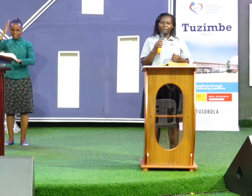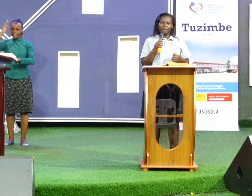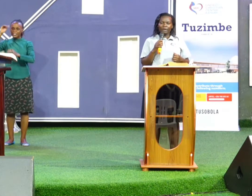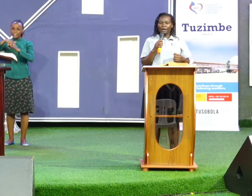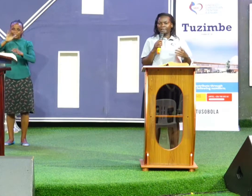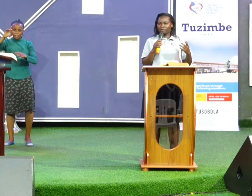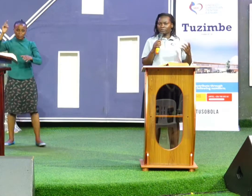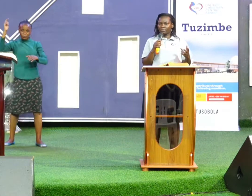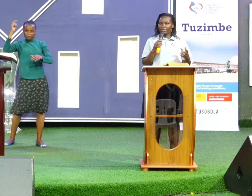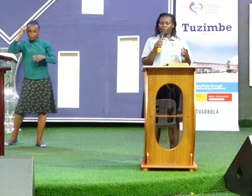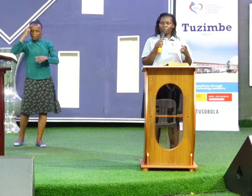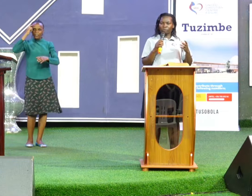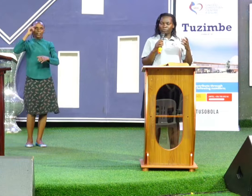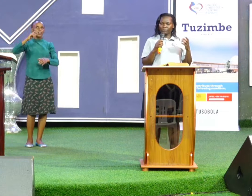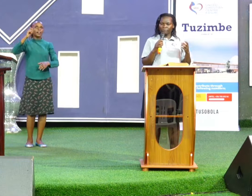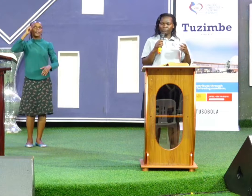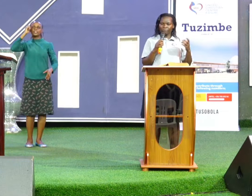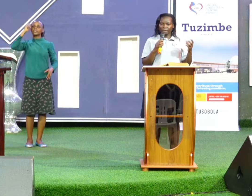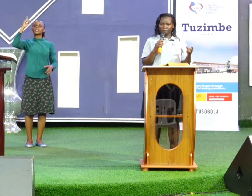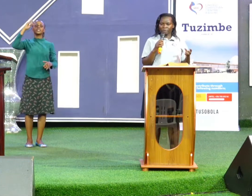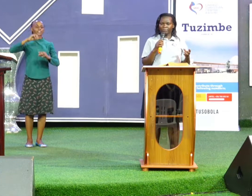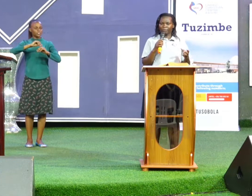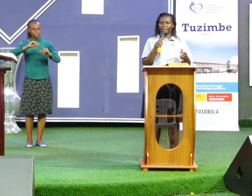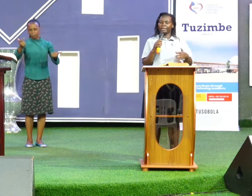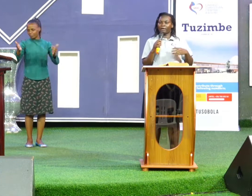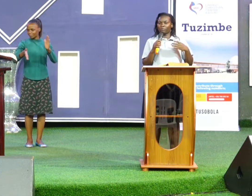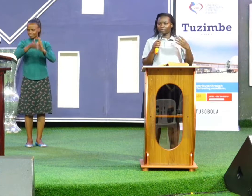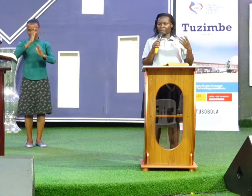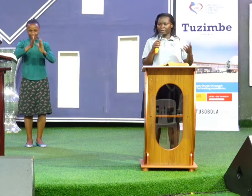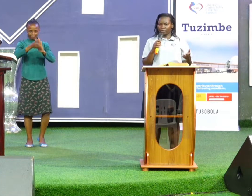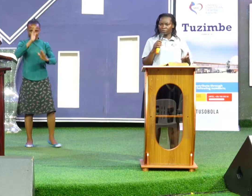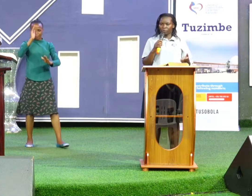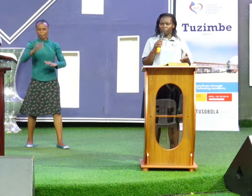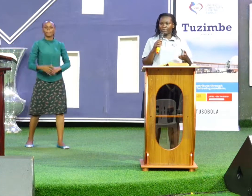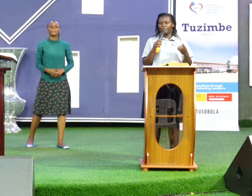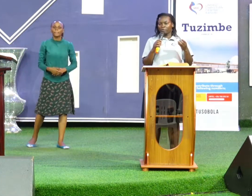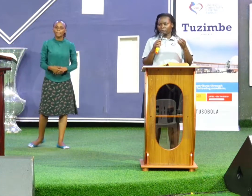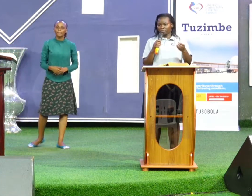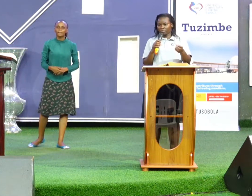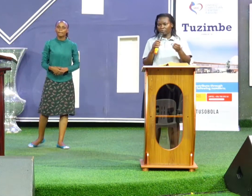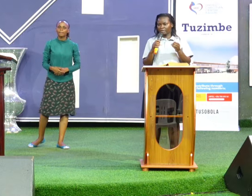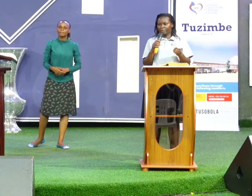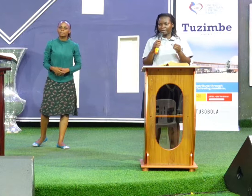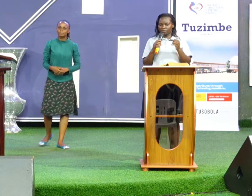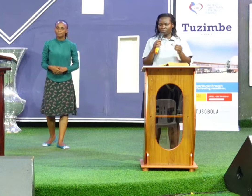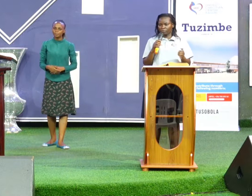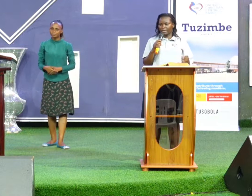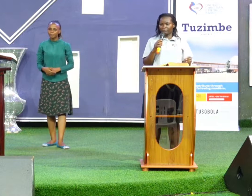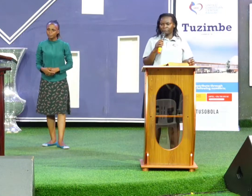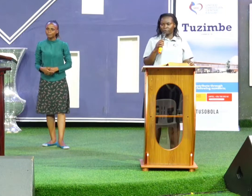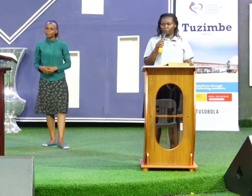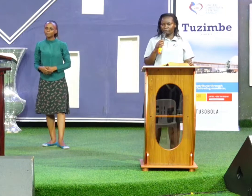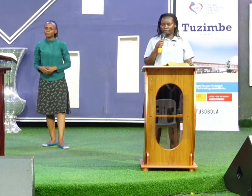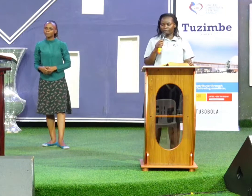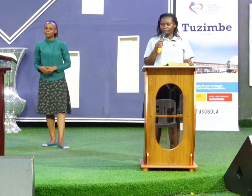you need. Asobola okutubikkula ku maaso gaffe era ng'okutemya ekikkoowe osobola okulaba